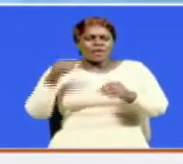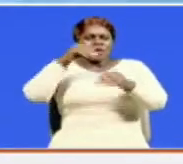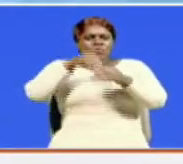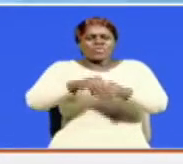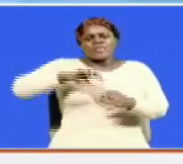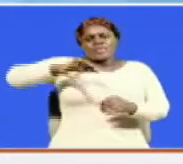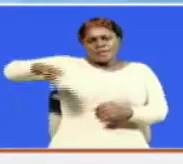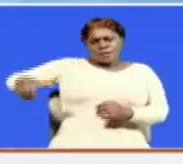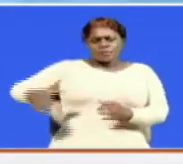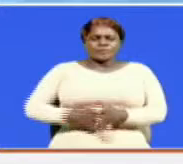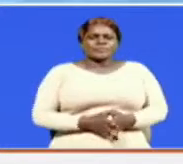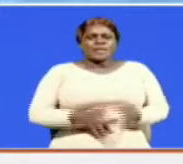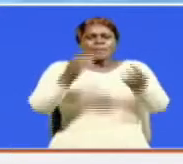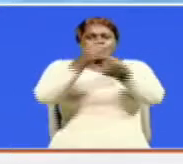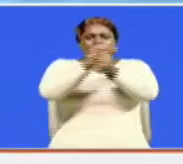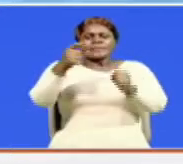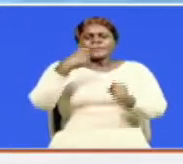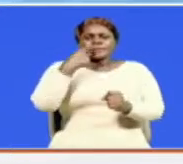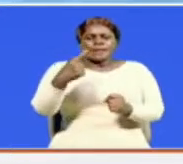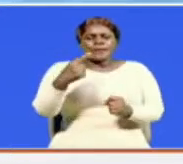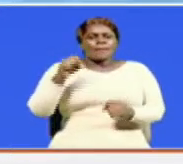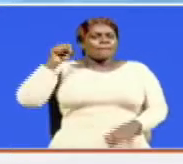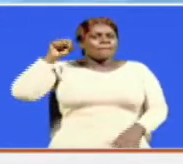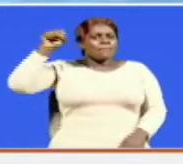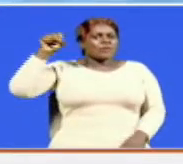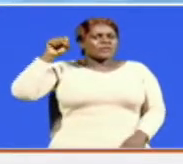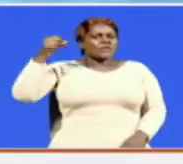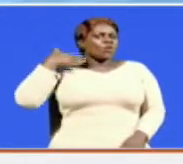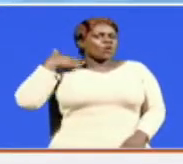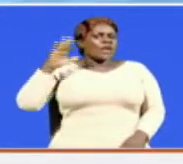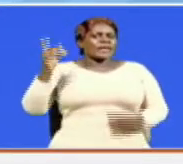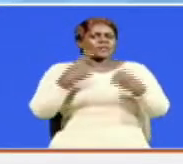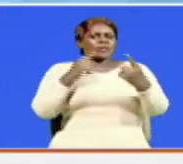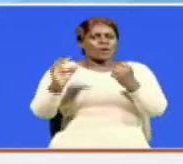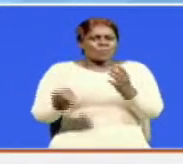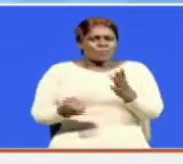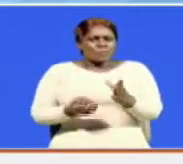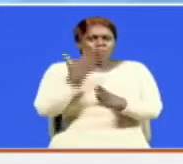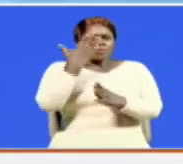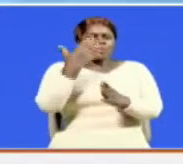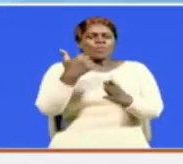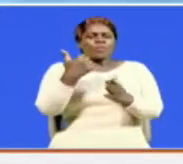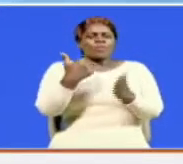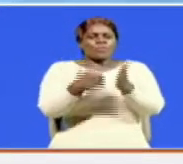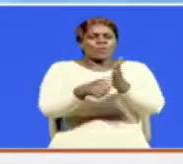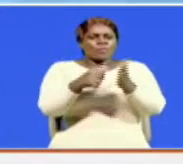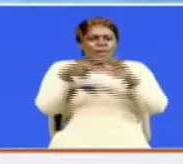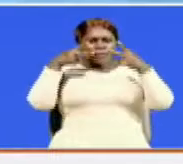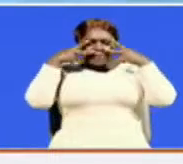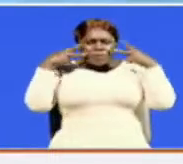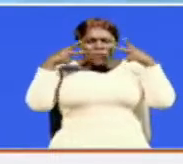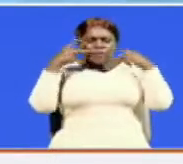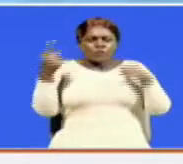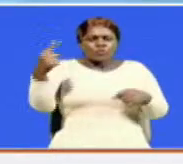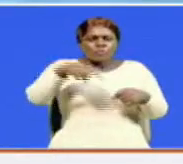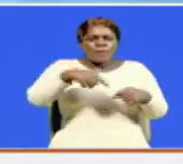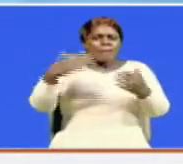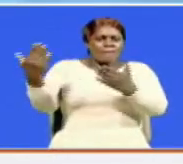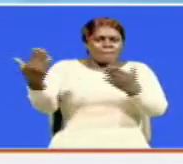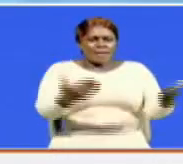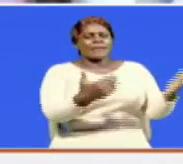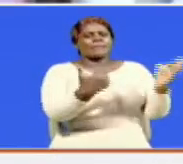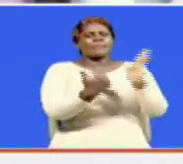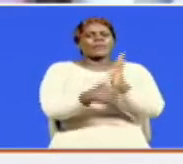county. According to the president, the political incitement is creating a loophole for terrorists to cause mayhem in